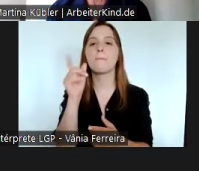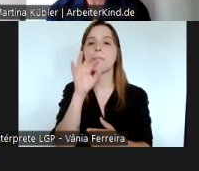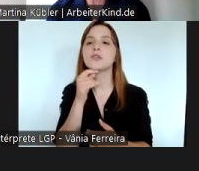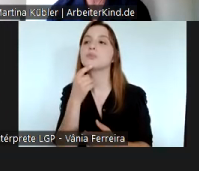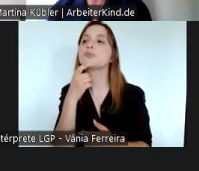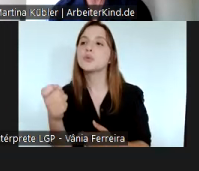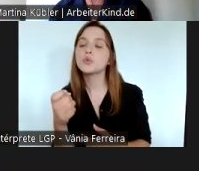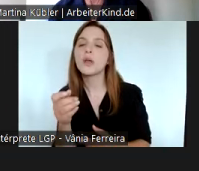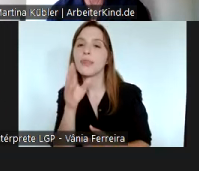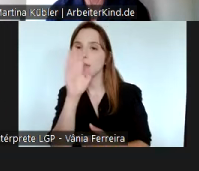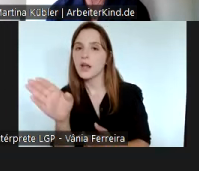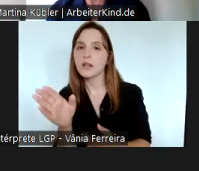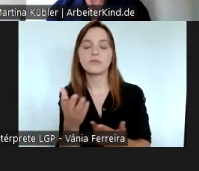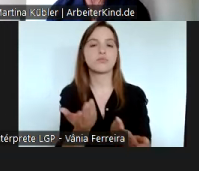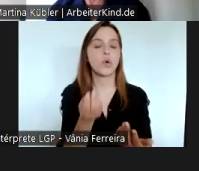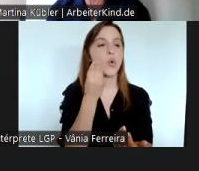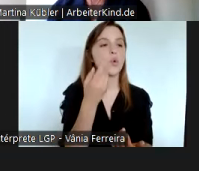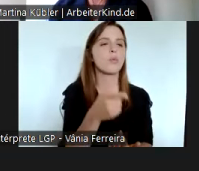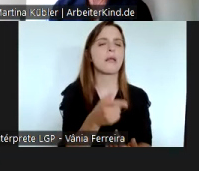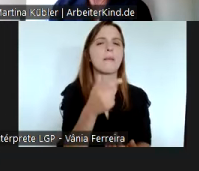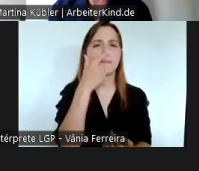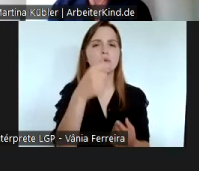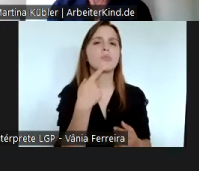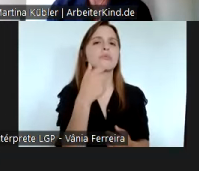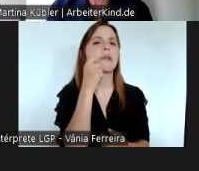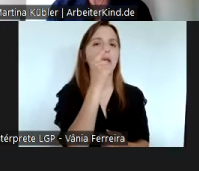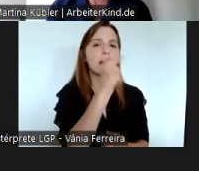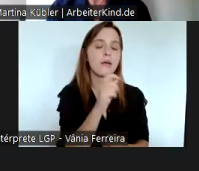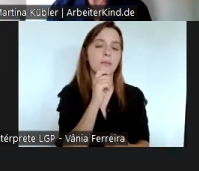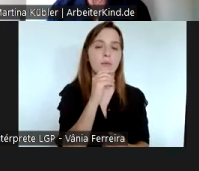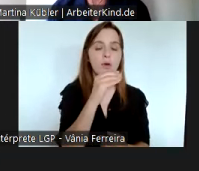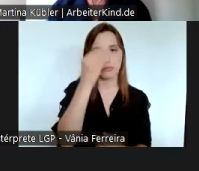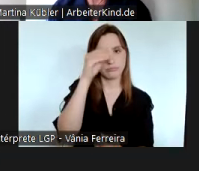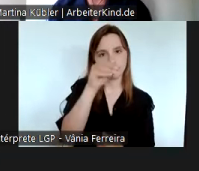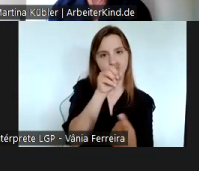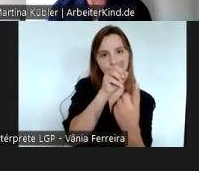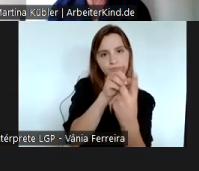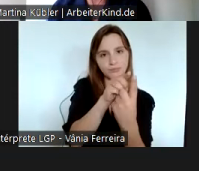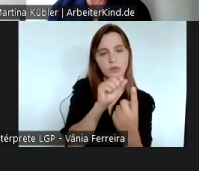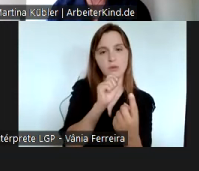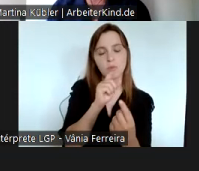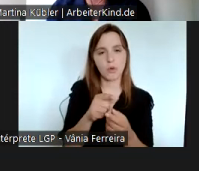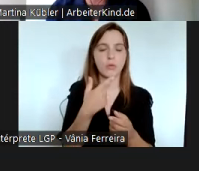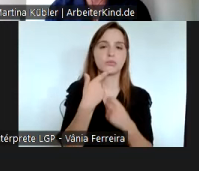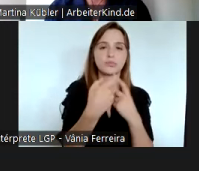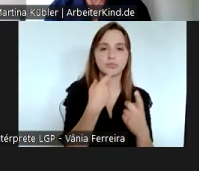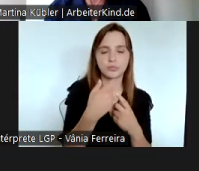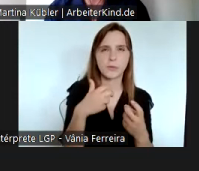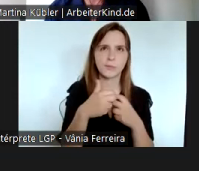just turn to their mentors or to our volunteers and ask them with just any questions that they have or any problems they